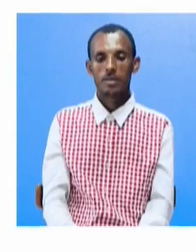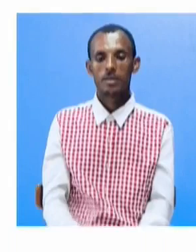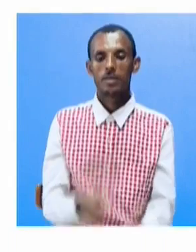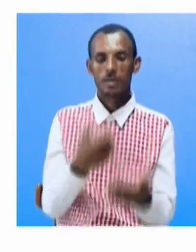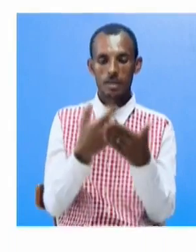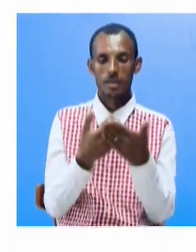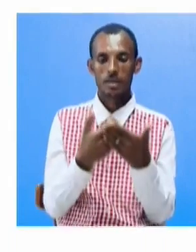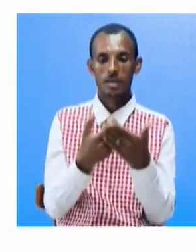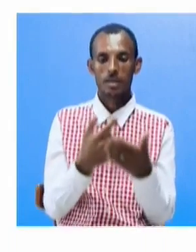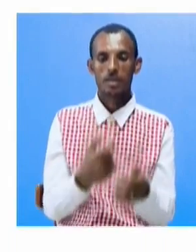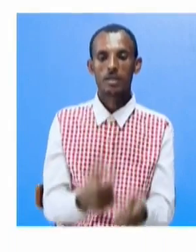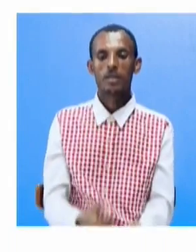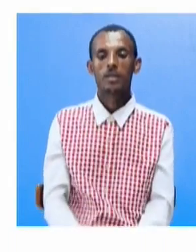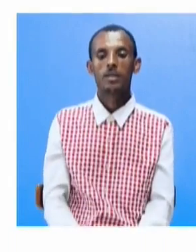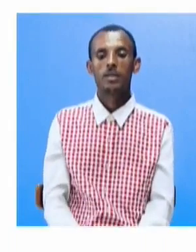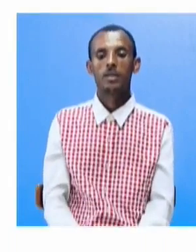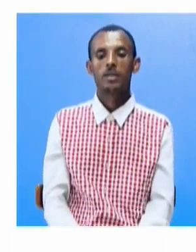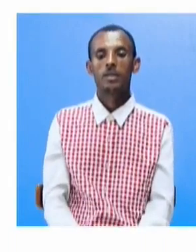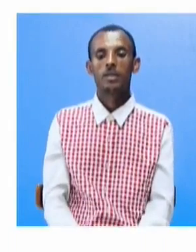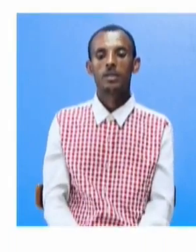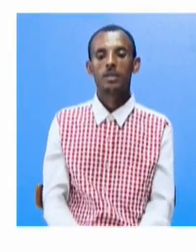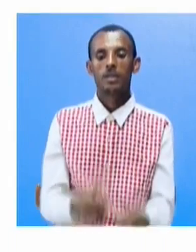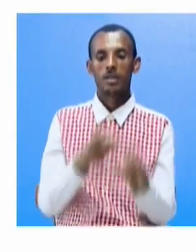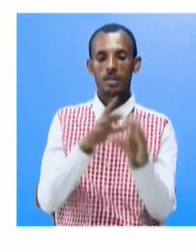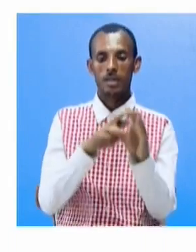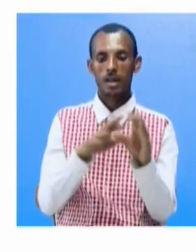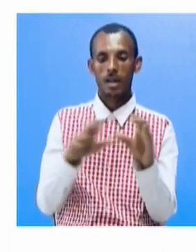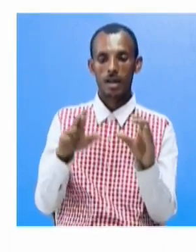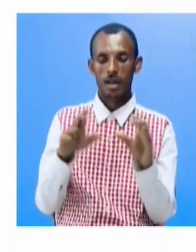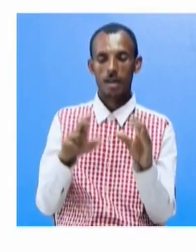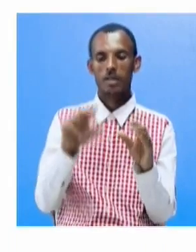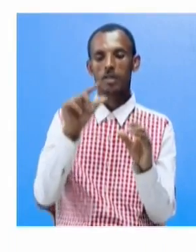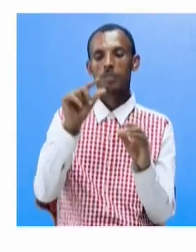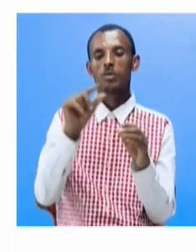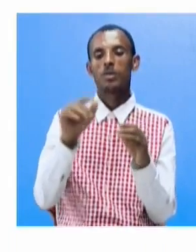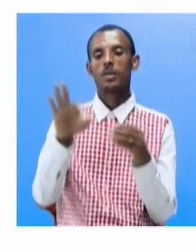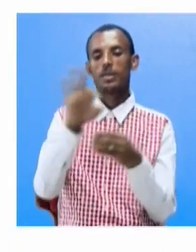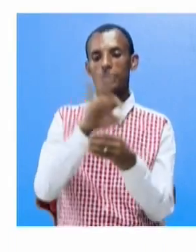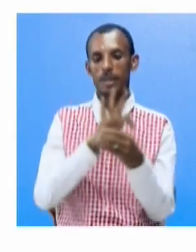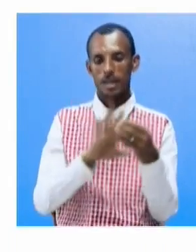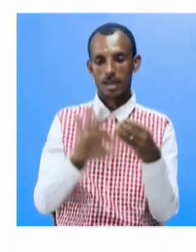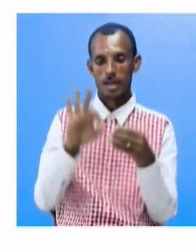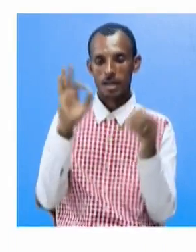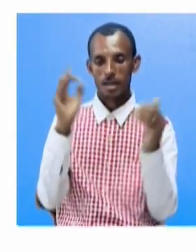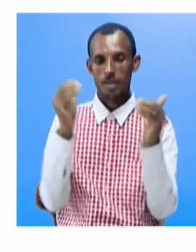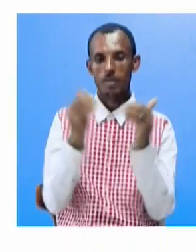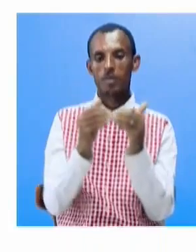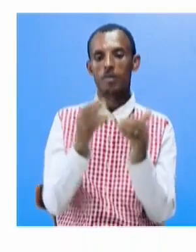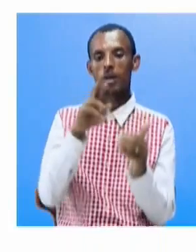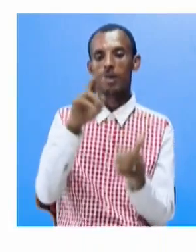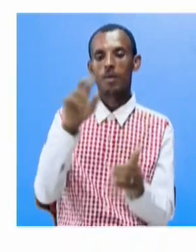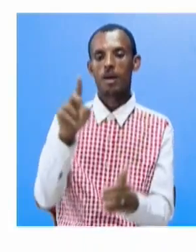here the radius of the smaller circle is given to be